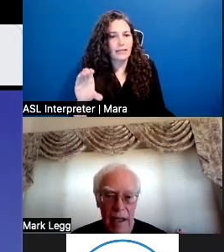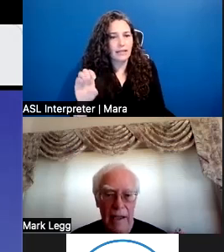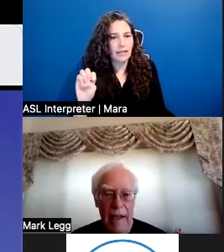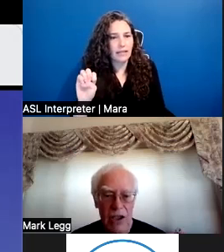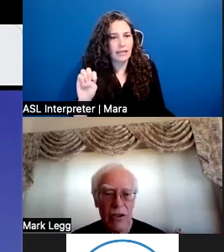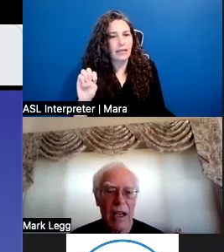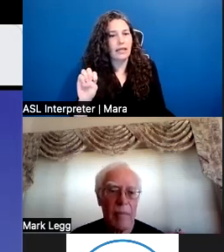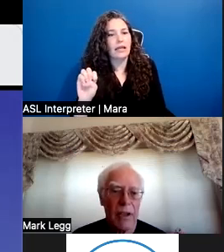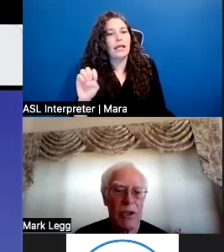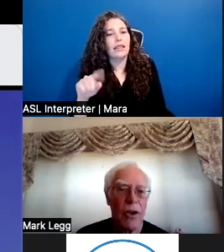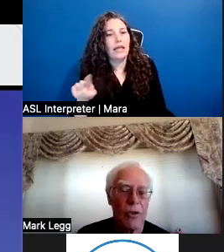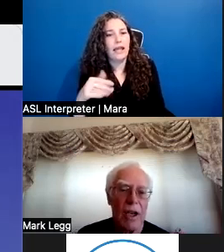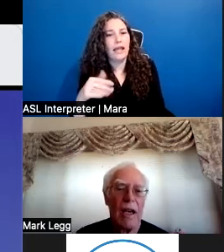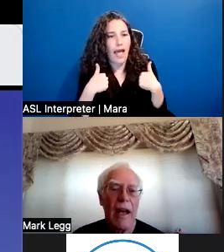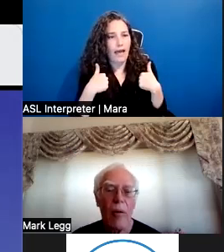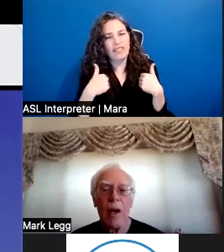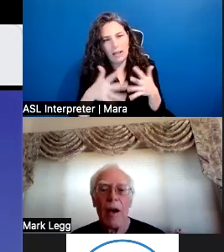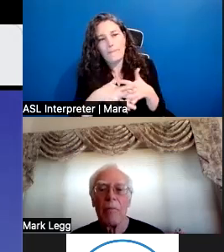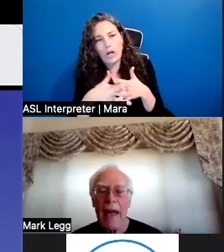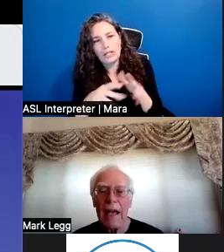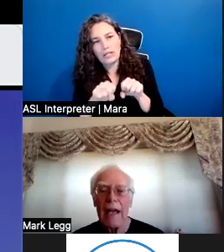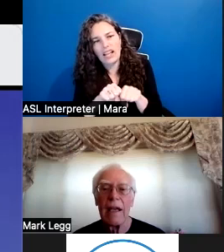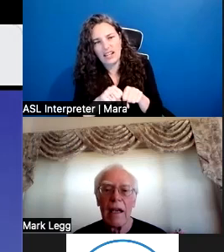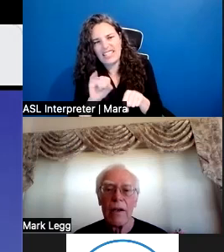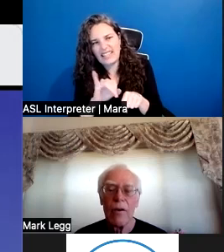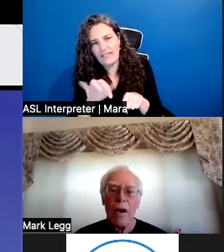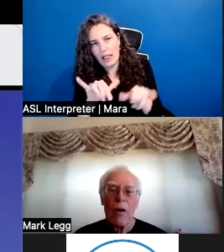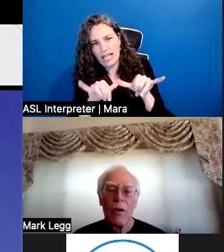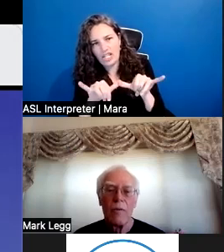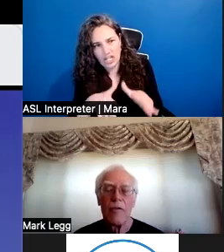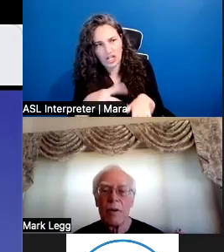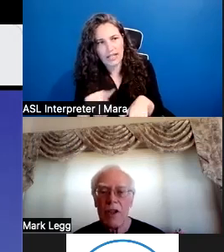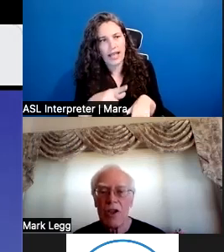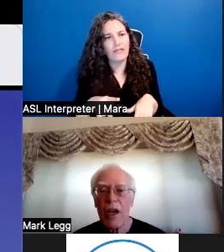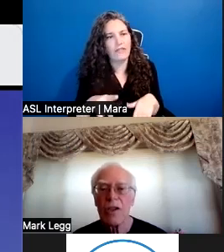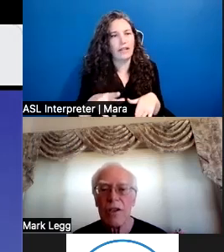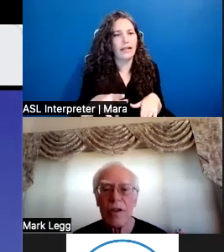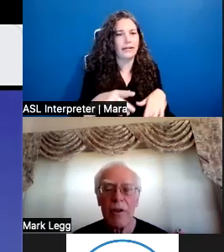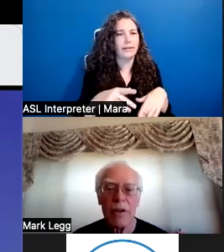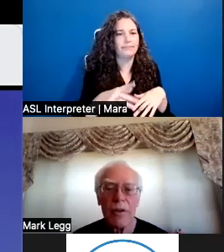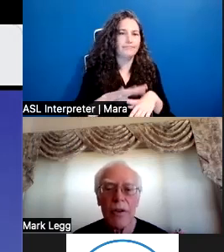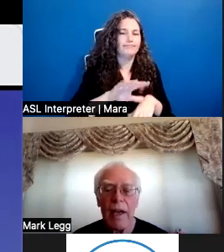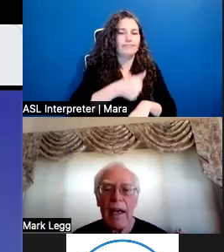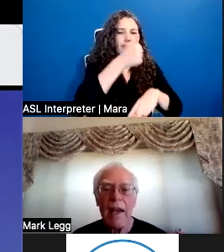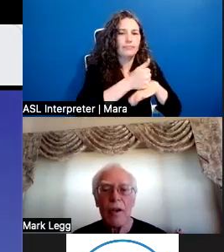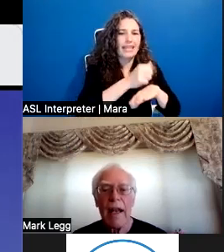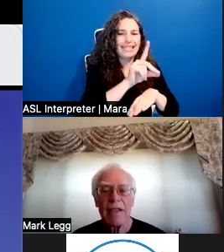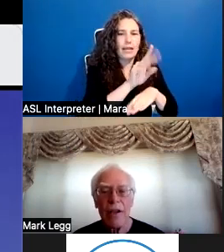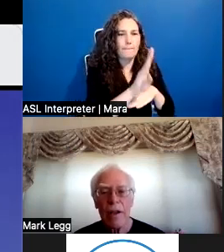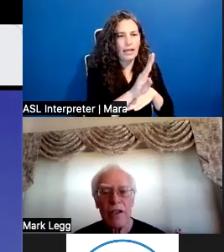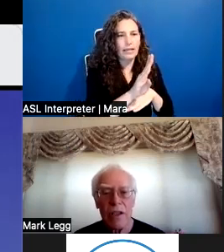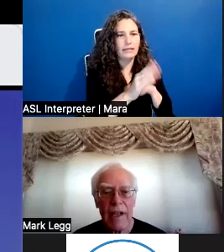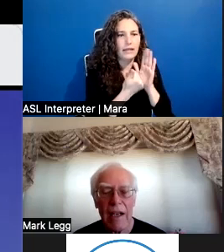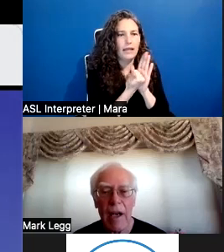inundation geodatabase which goes to help planning, for construction in tsunami zones. And you can